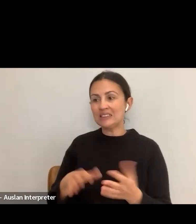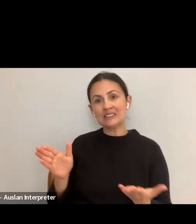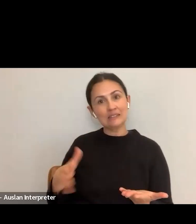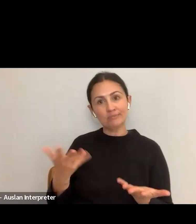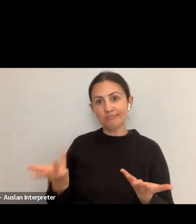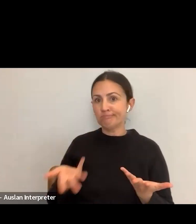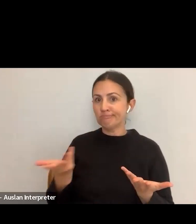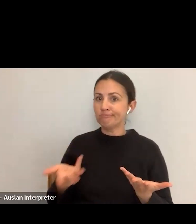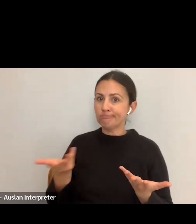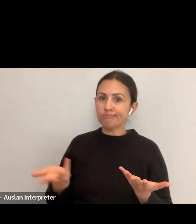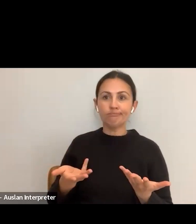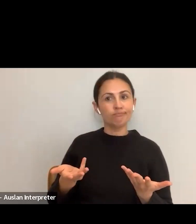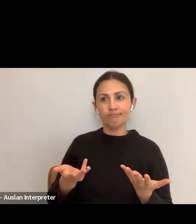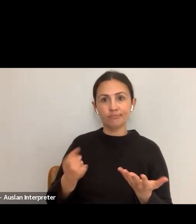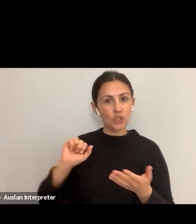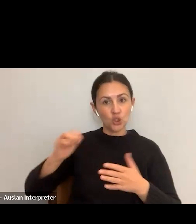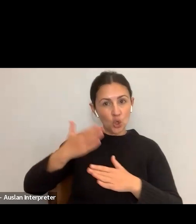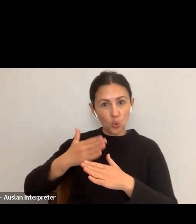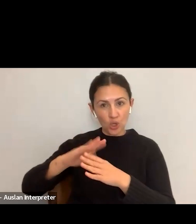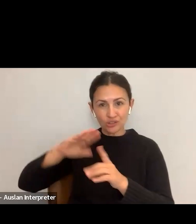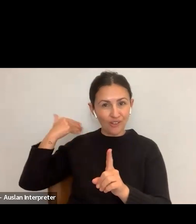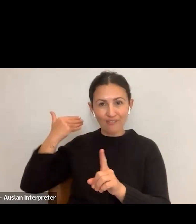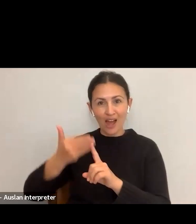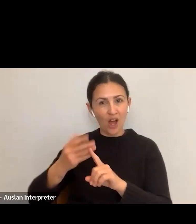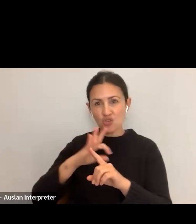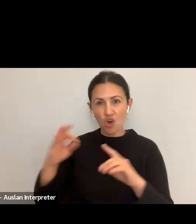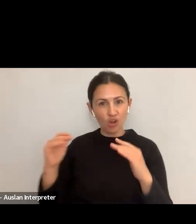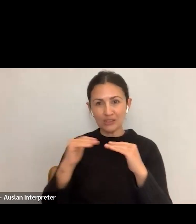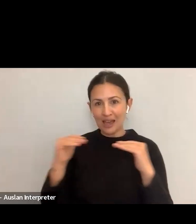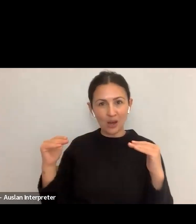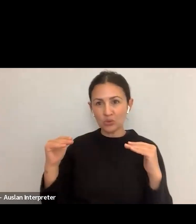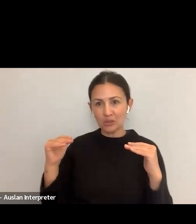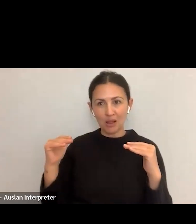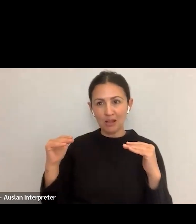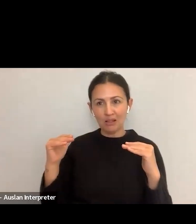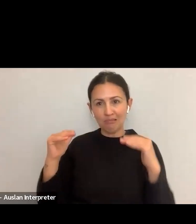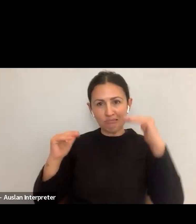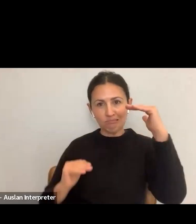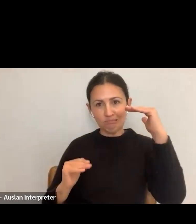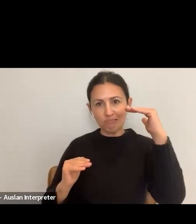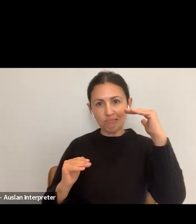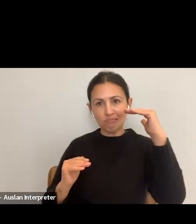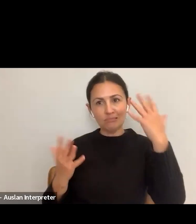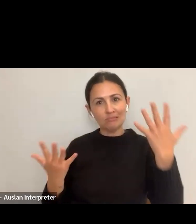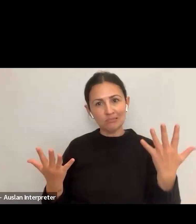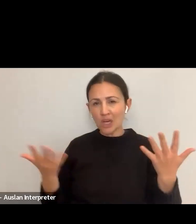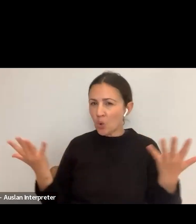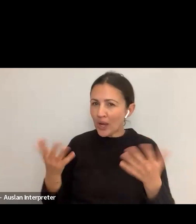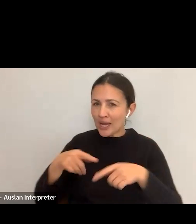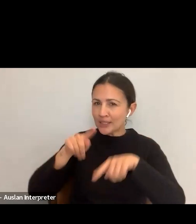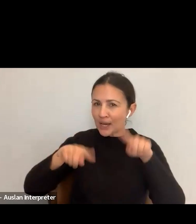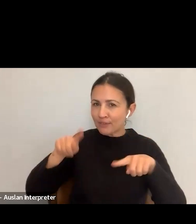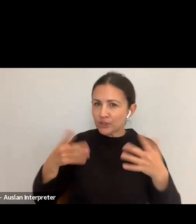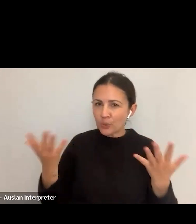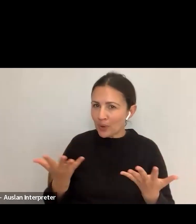perceiving audiences and workforces as a monolithic entity is problematic, because we are diverse.